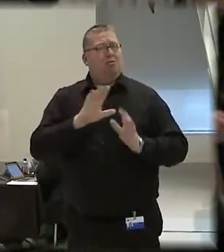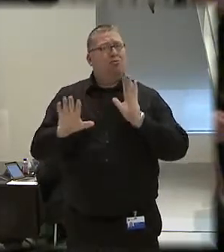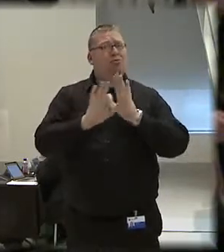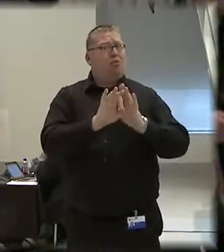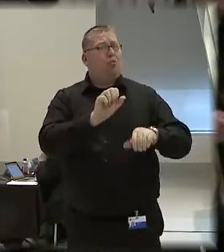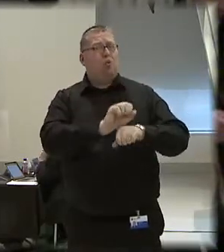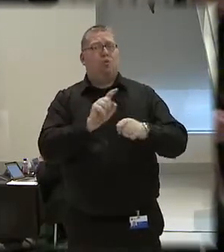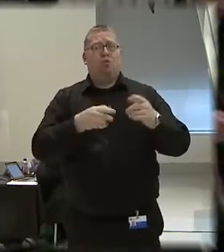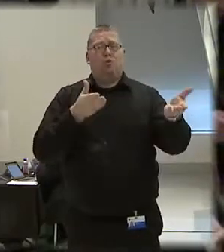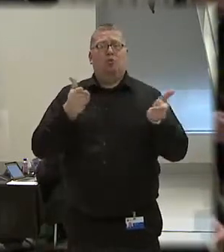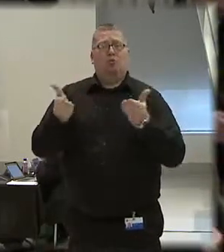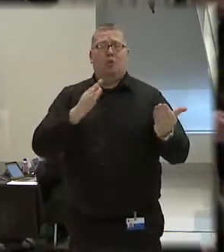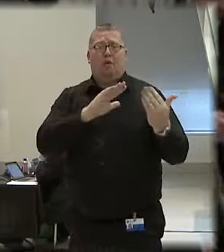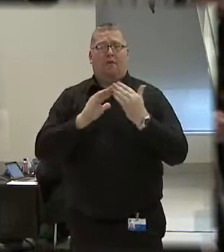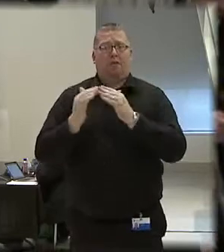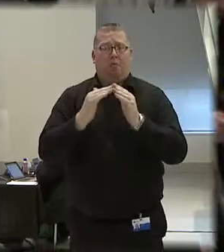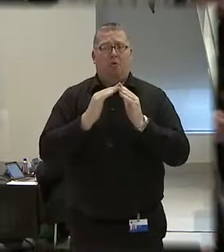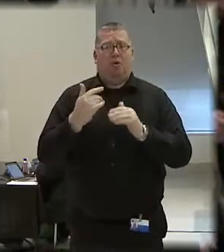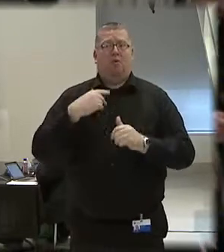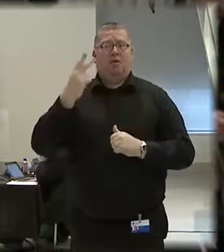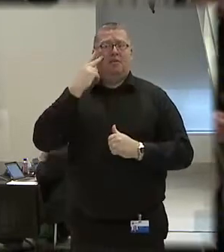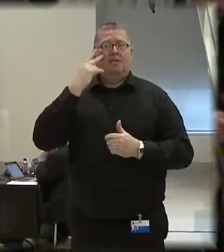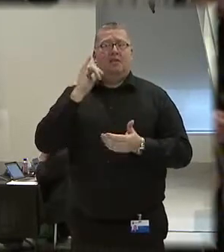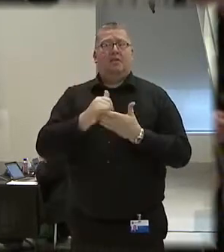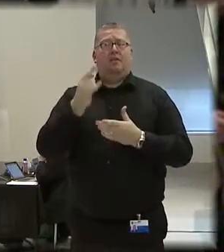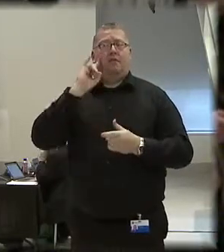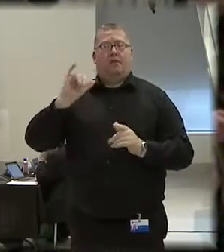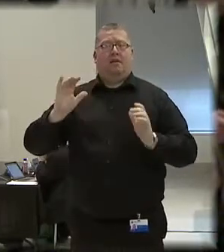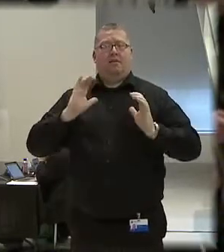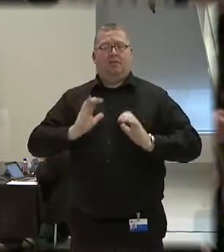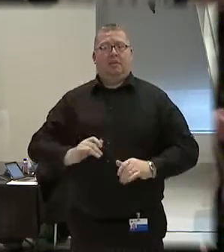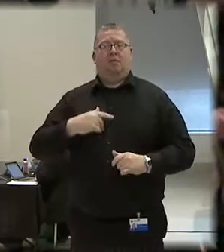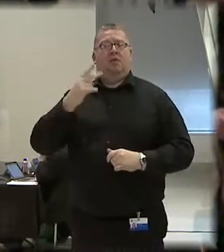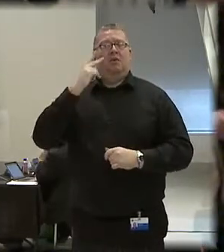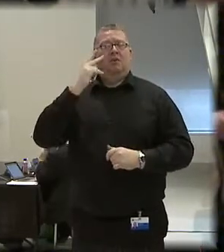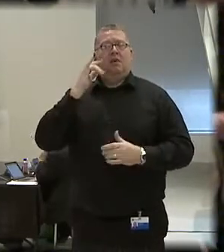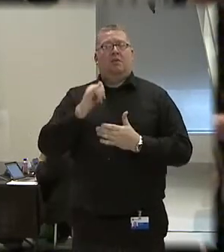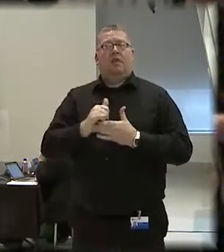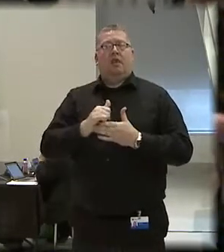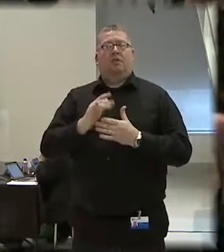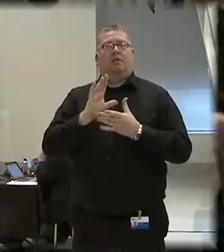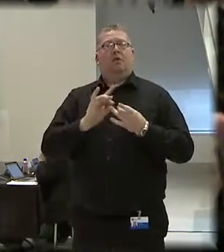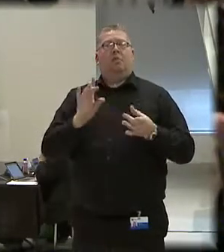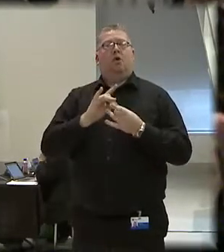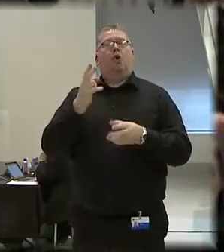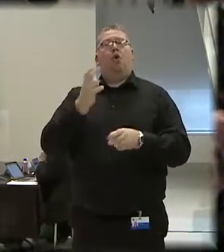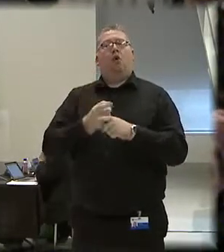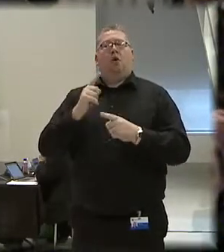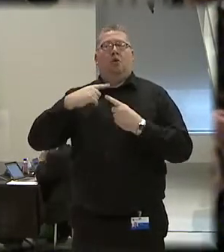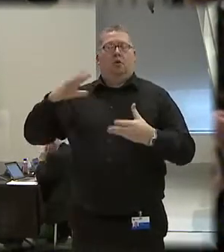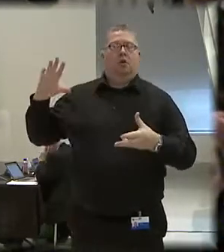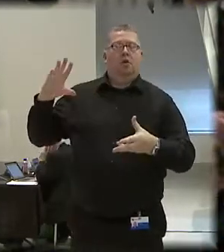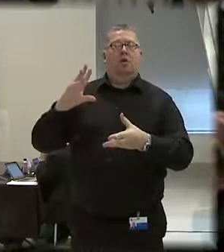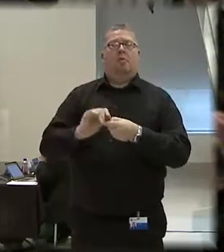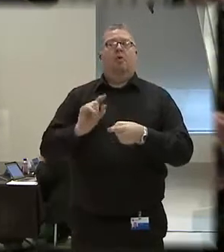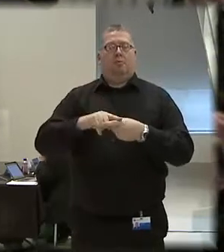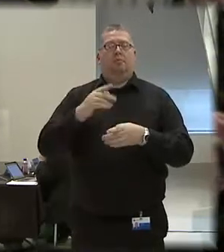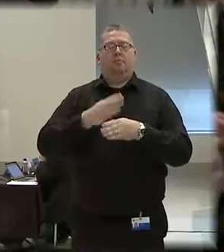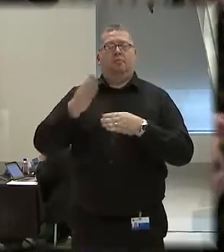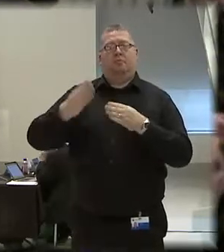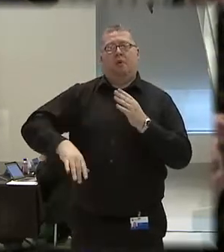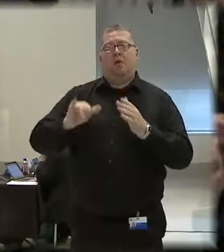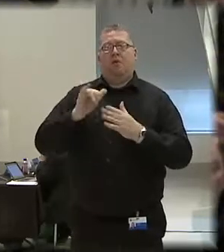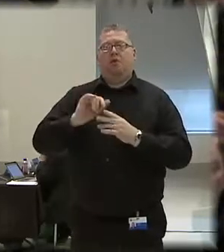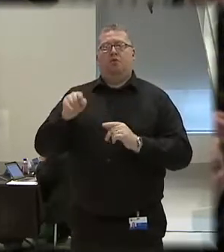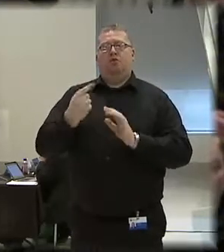to serve their communities and protect our citizens. The inflammatory rhetoric culminated in murder just months